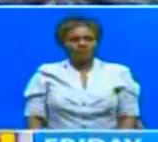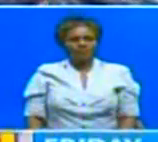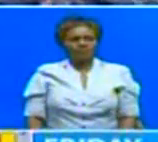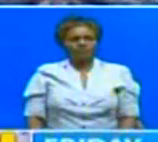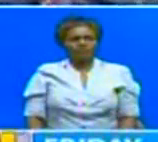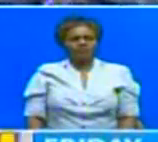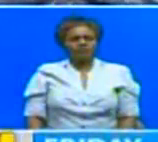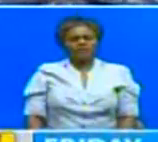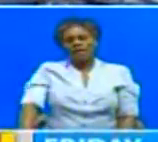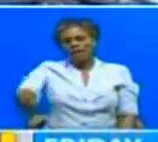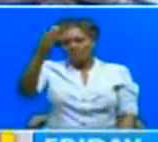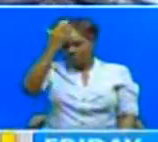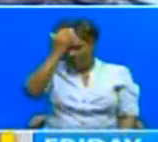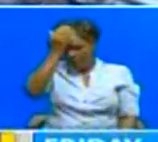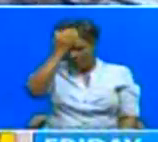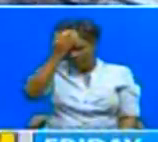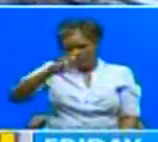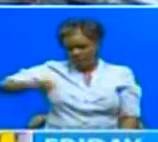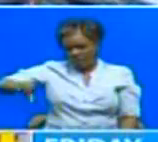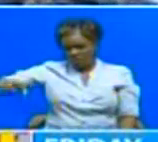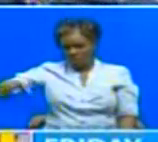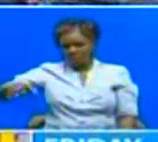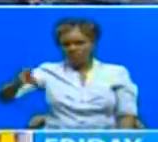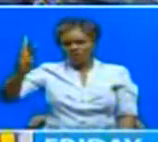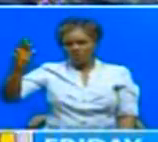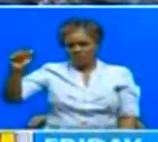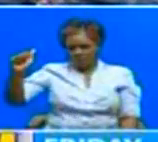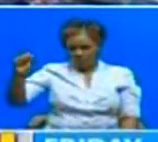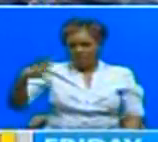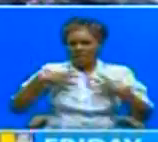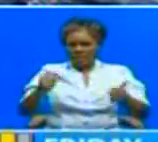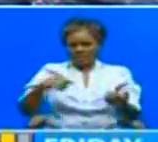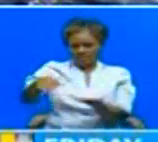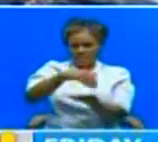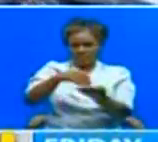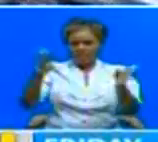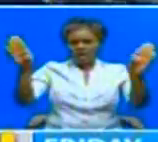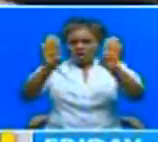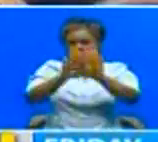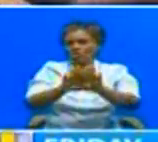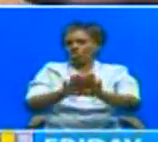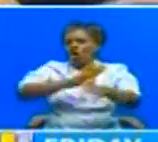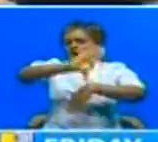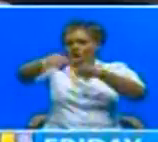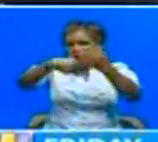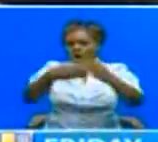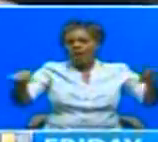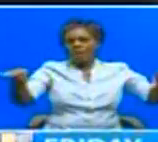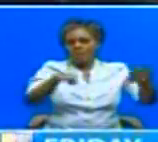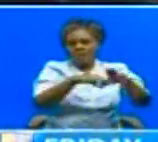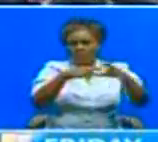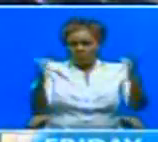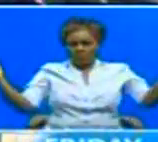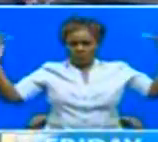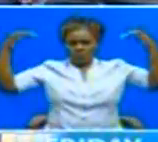On Monday, Wasin Ngishu County health facilities will be locked and all members will be converging